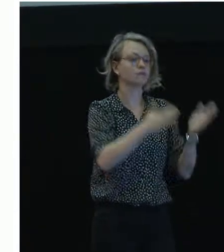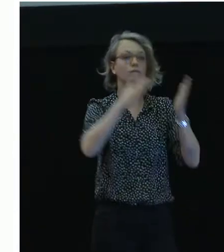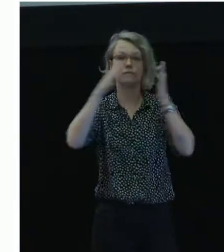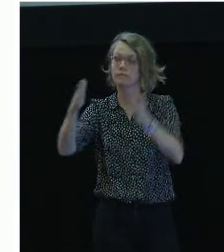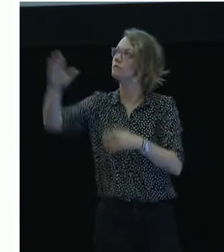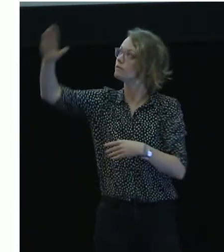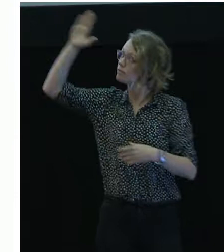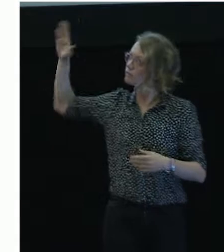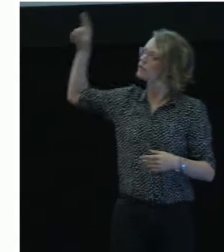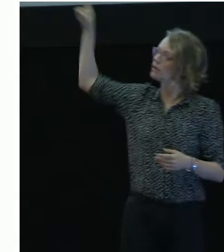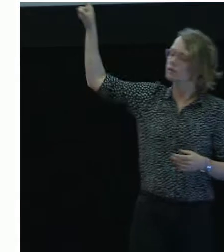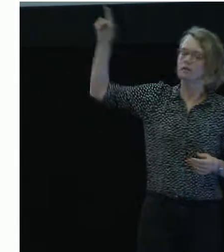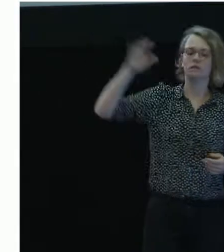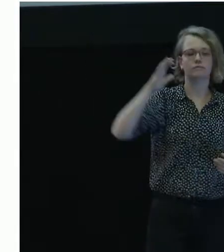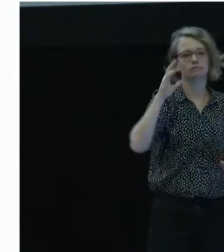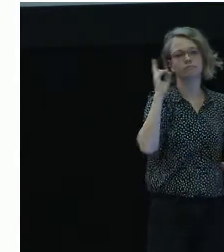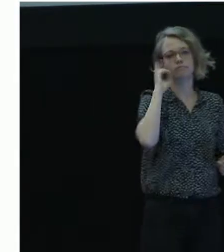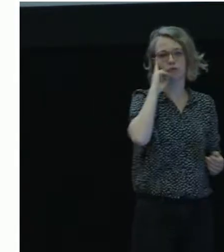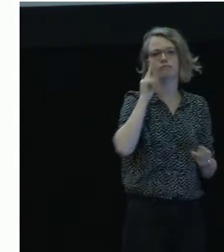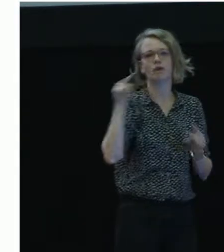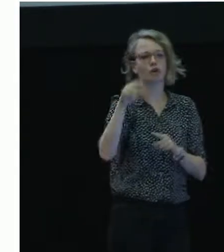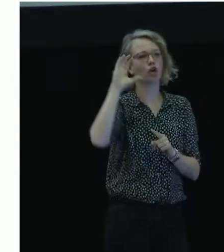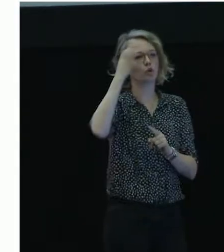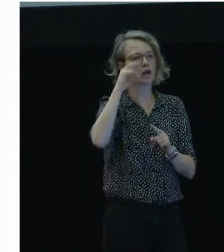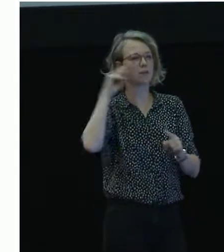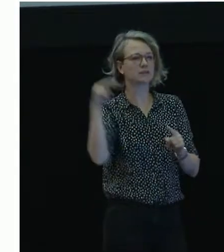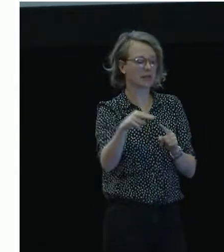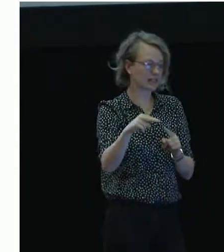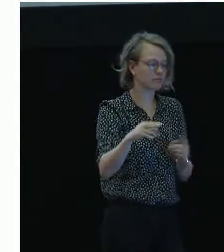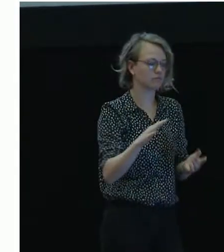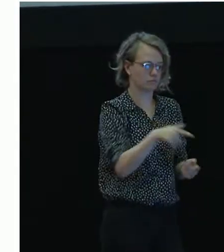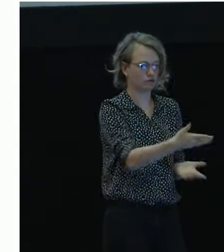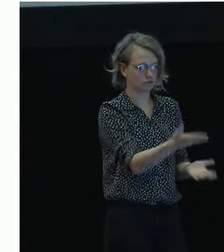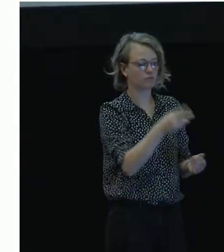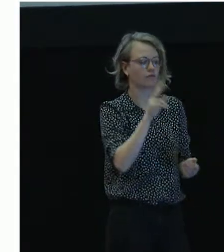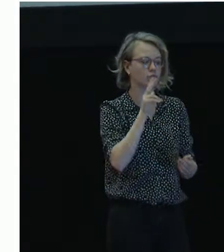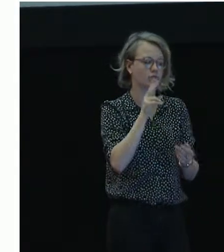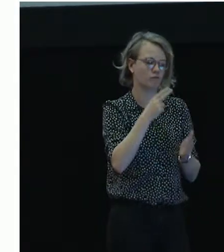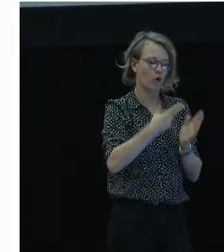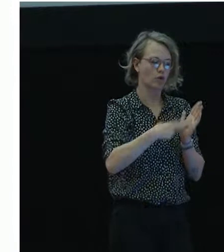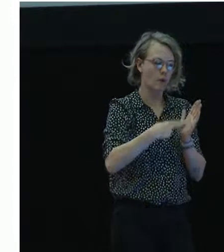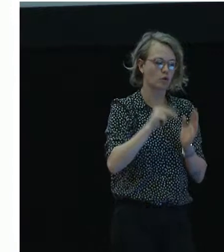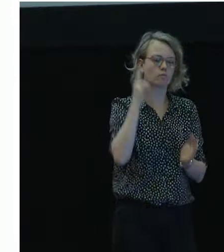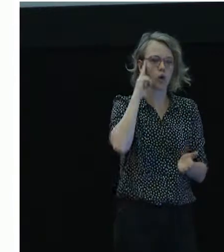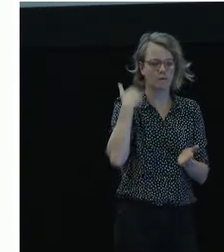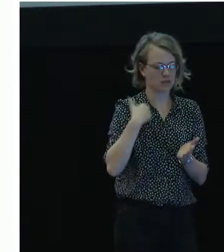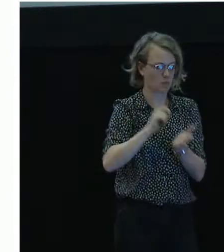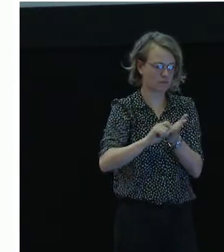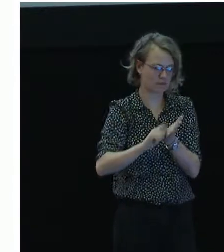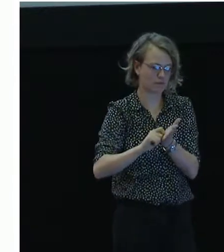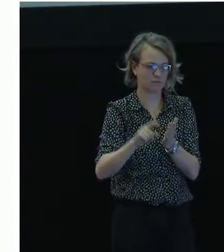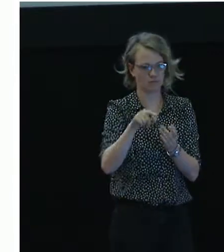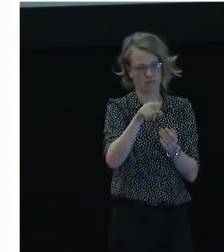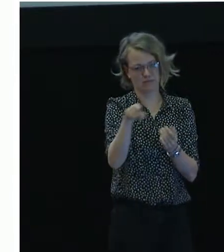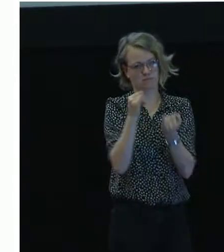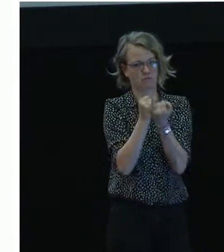problem. And then on the other side is deaf with a capital D, and that's the cultural perspective. So it's used by